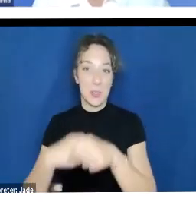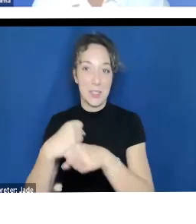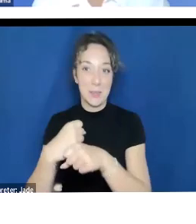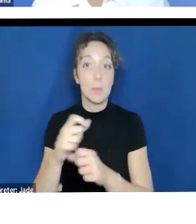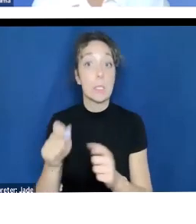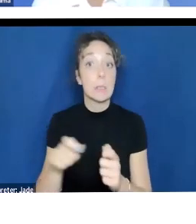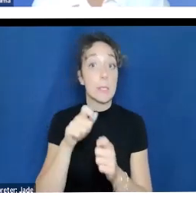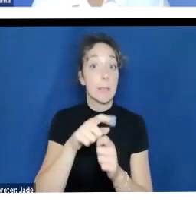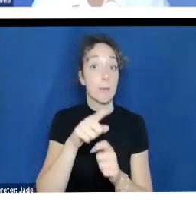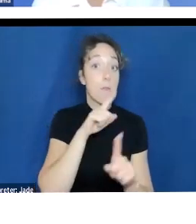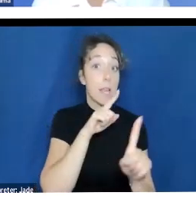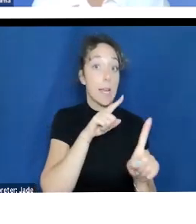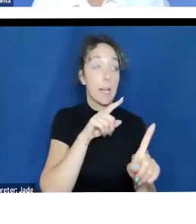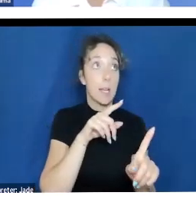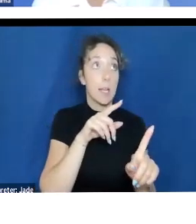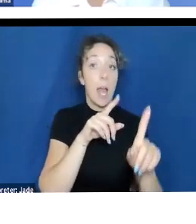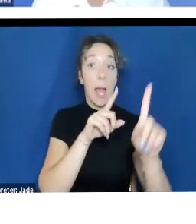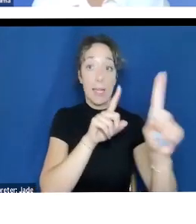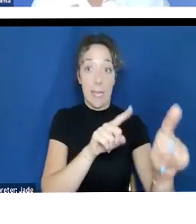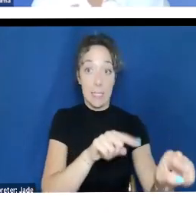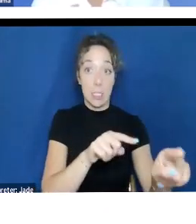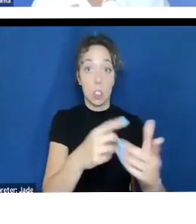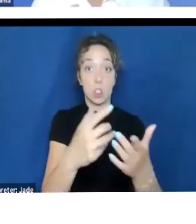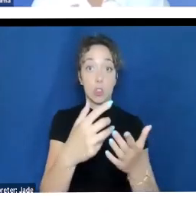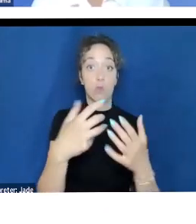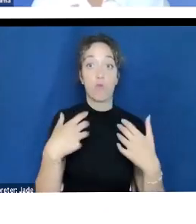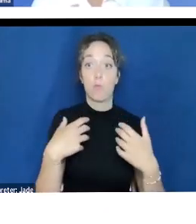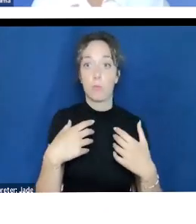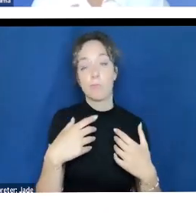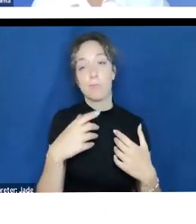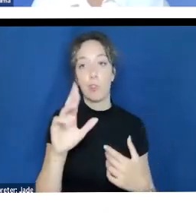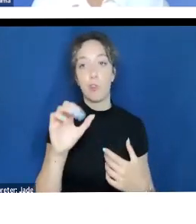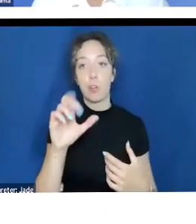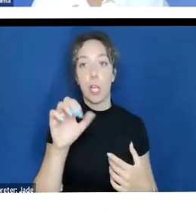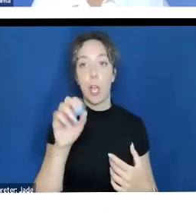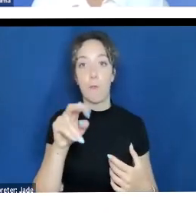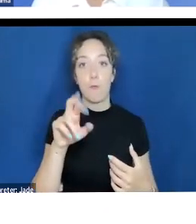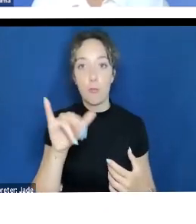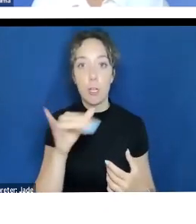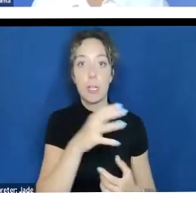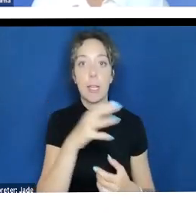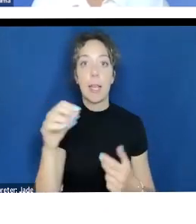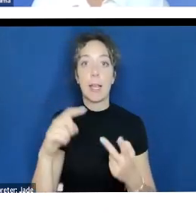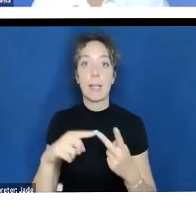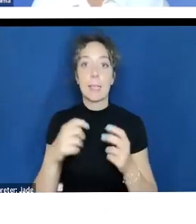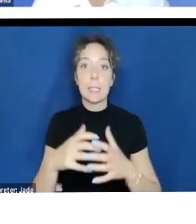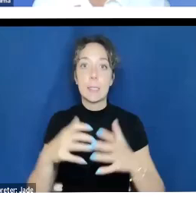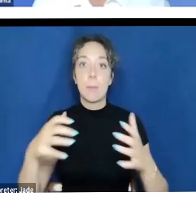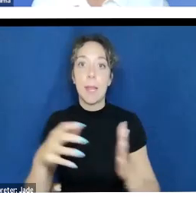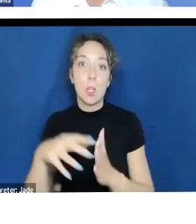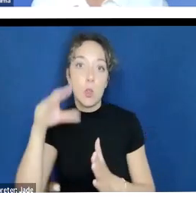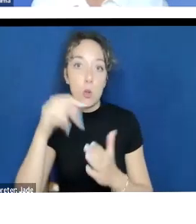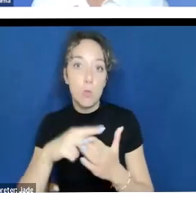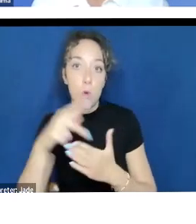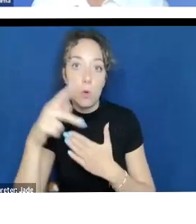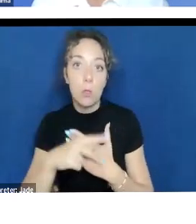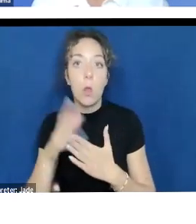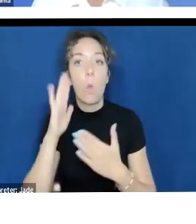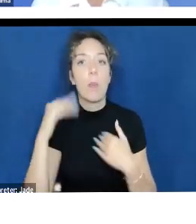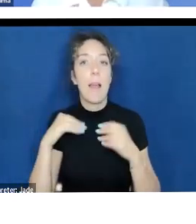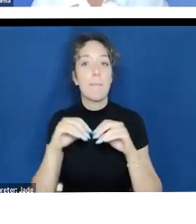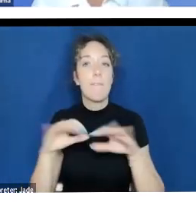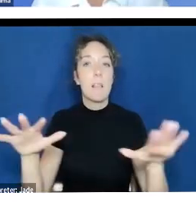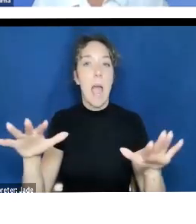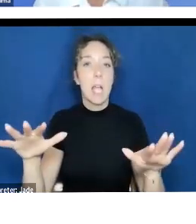attendance recovery and expanded learning programs. There will be a flash coming out hopefully next week that will cover both of these